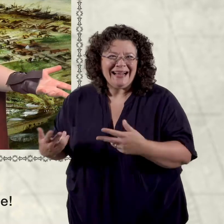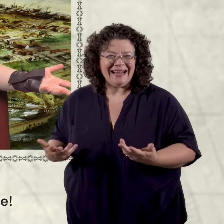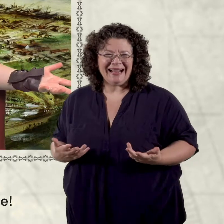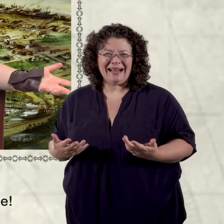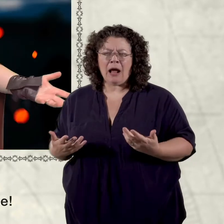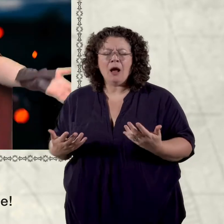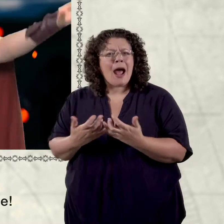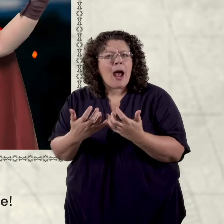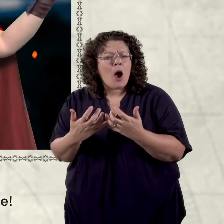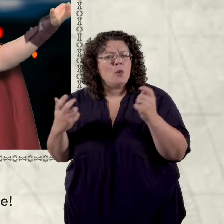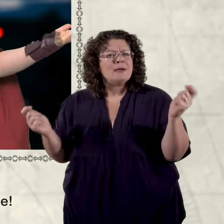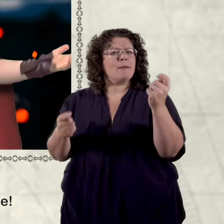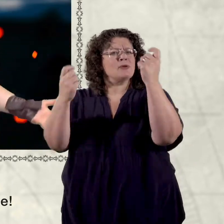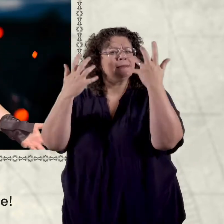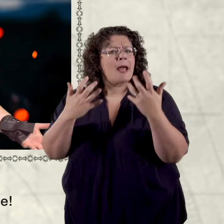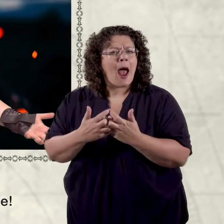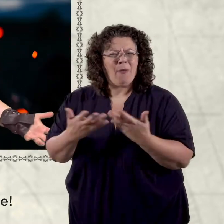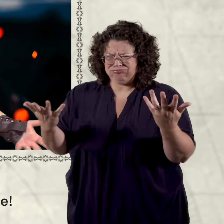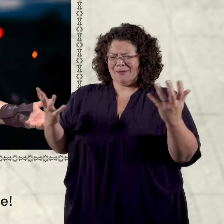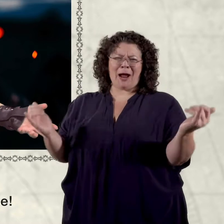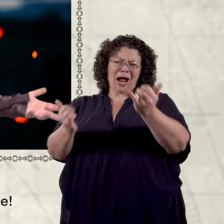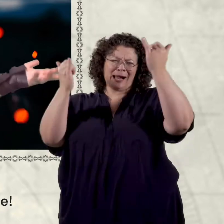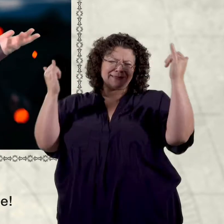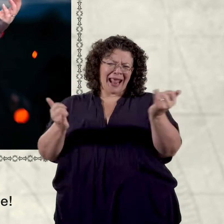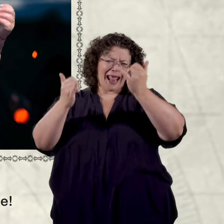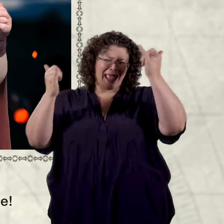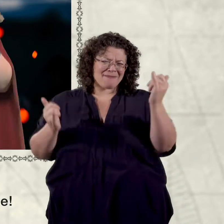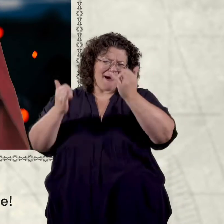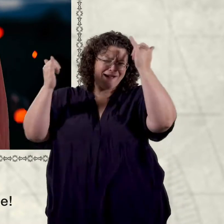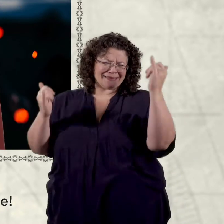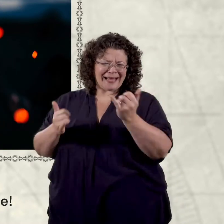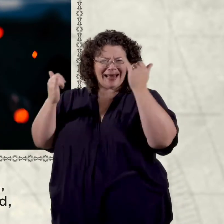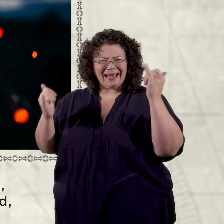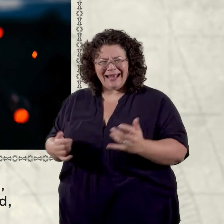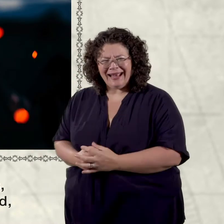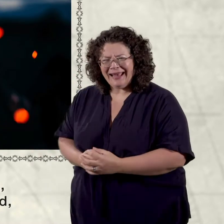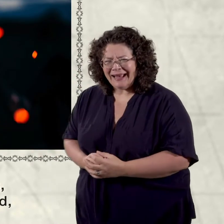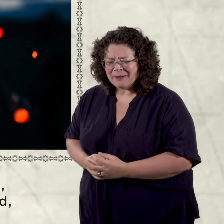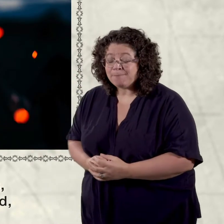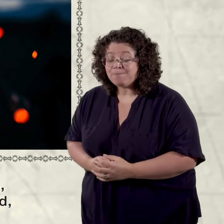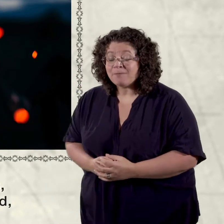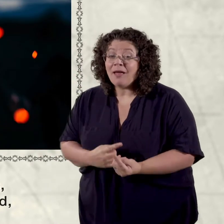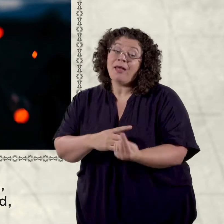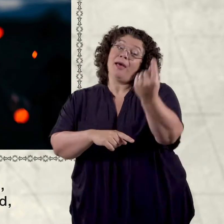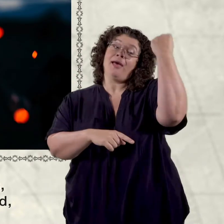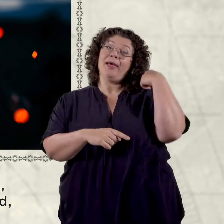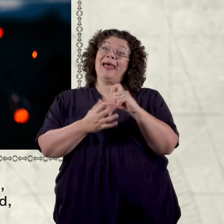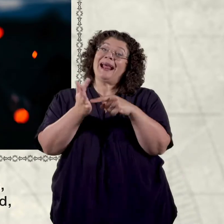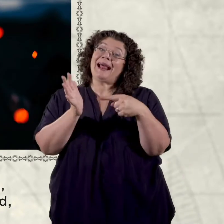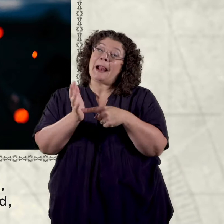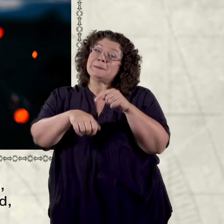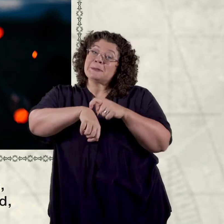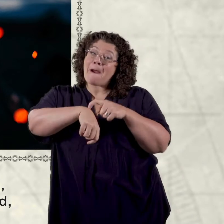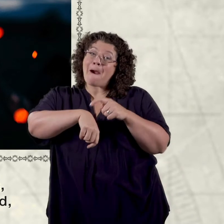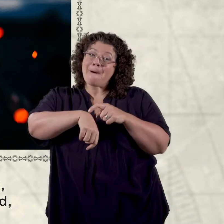we celebrate? By having a party, of course. Now, back in other Celtic times,